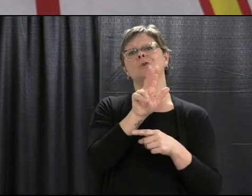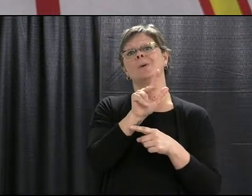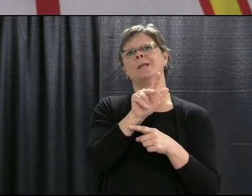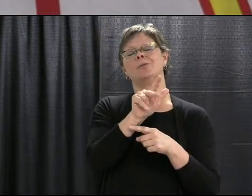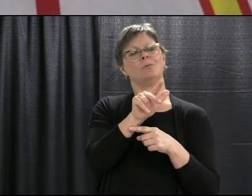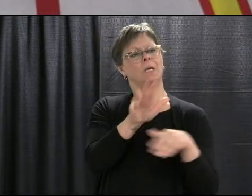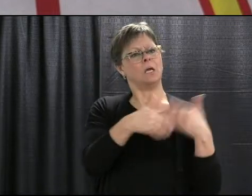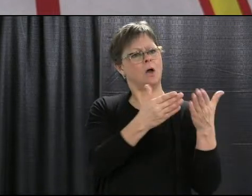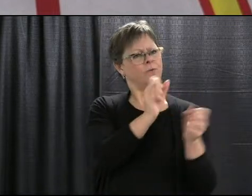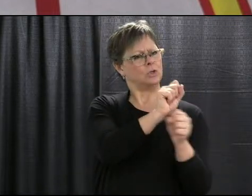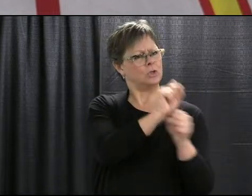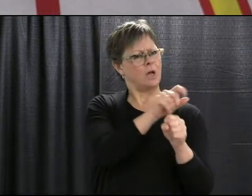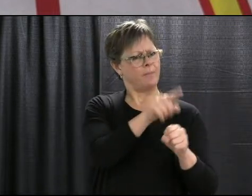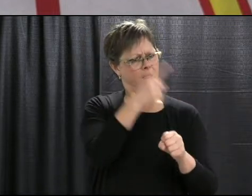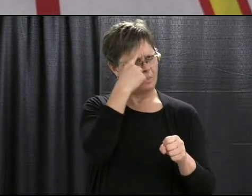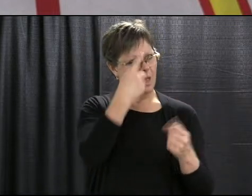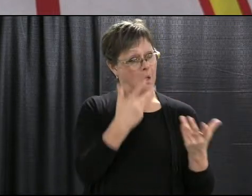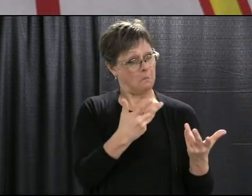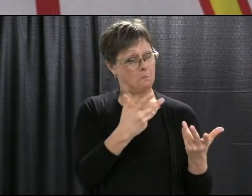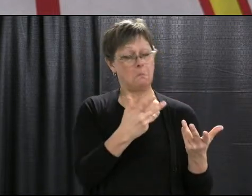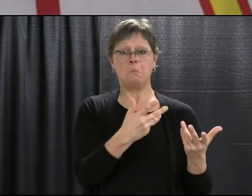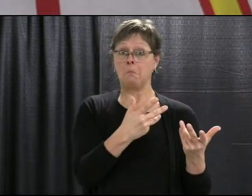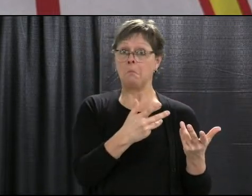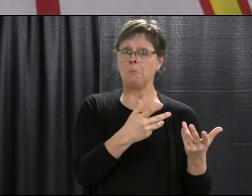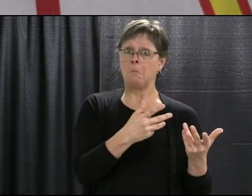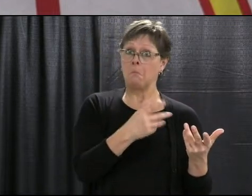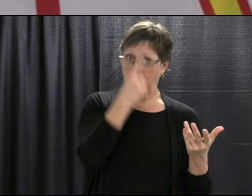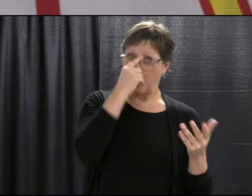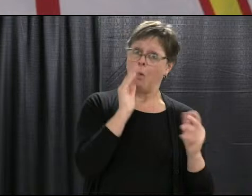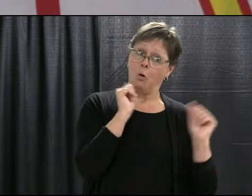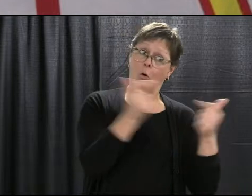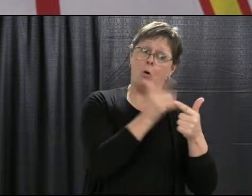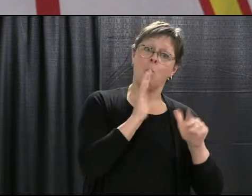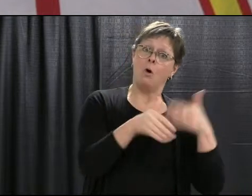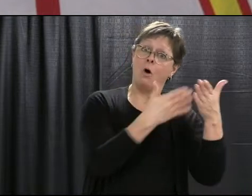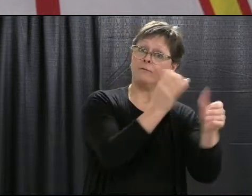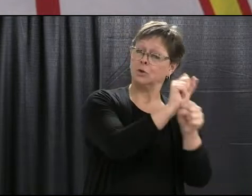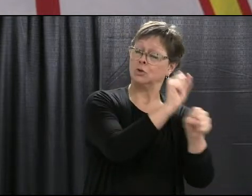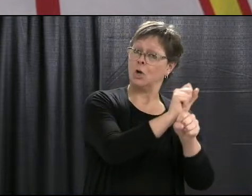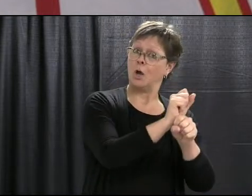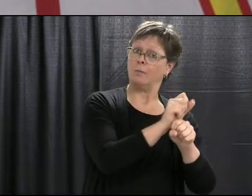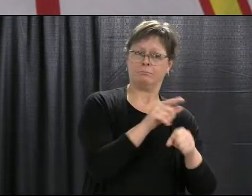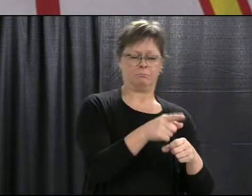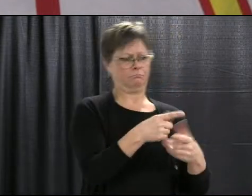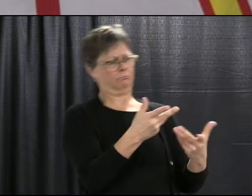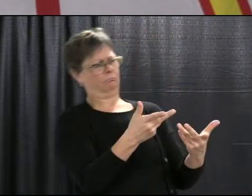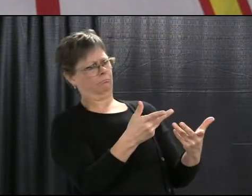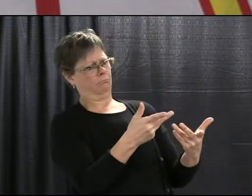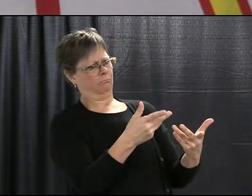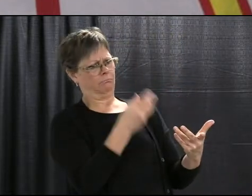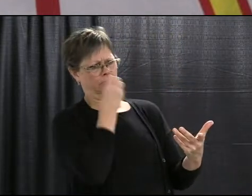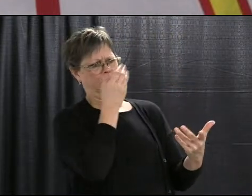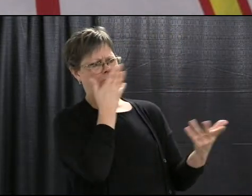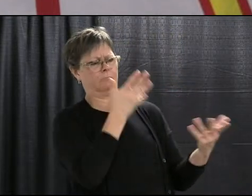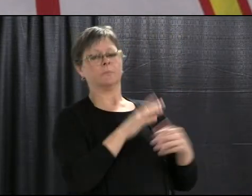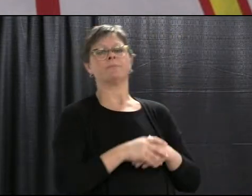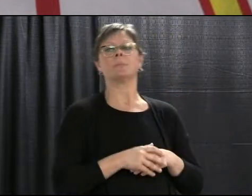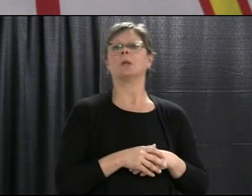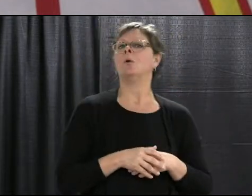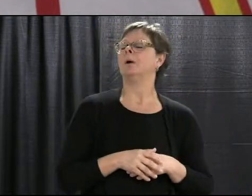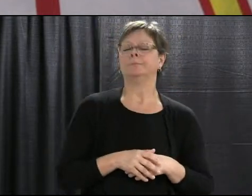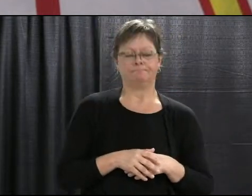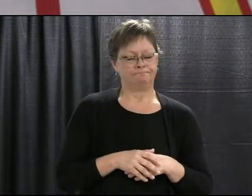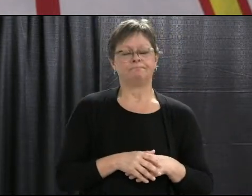contrary to what they had expected. They thought they'd been told that they would all be offered jobs. So there is a job for every one of